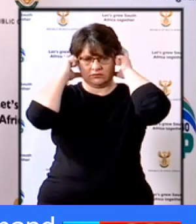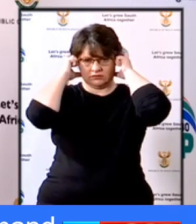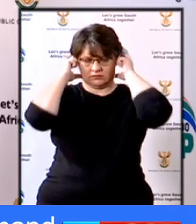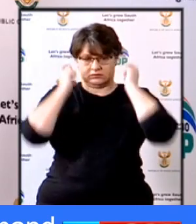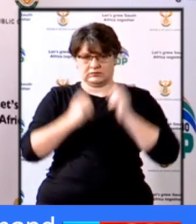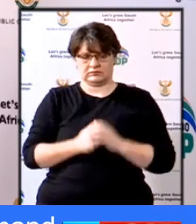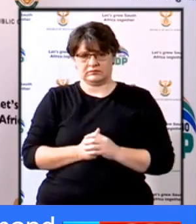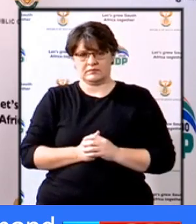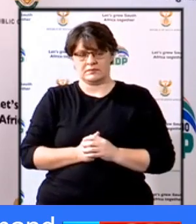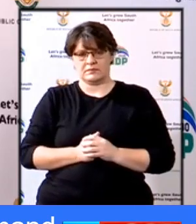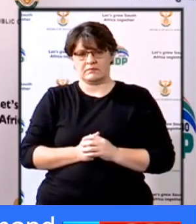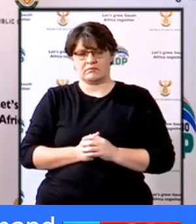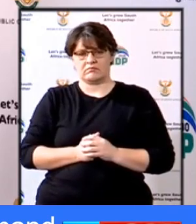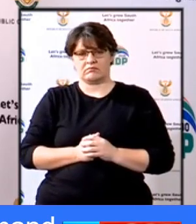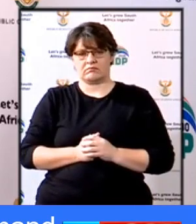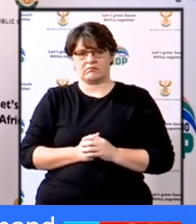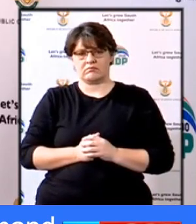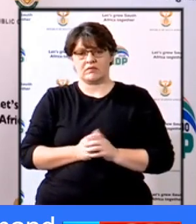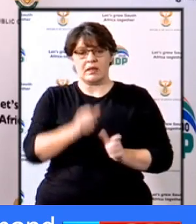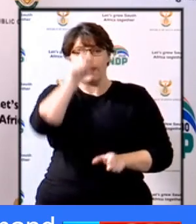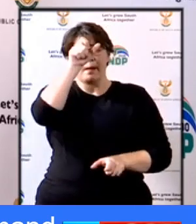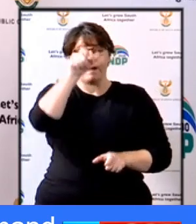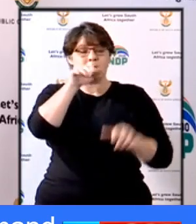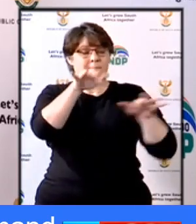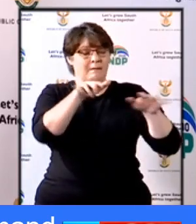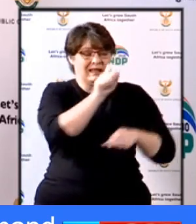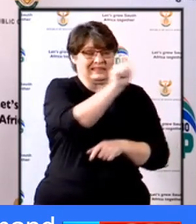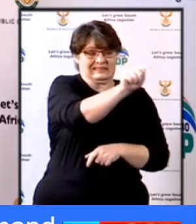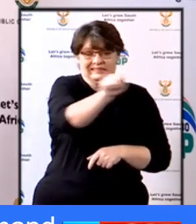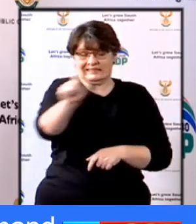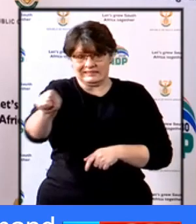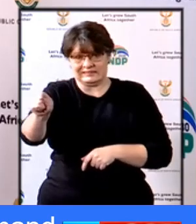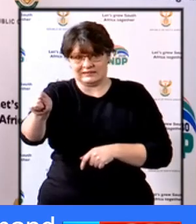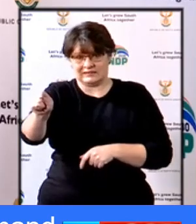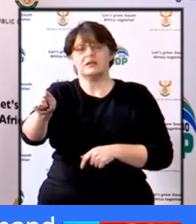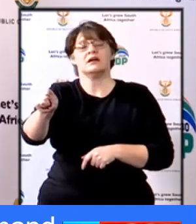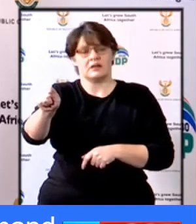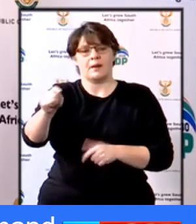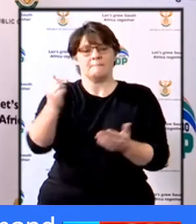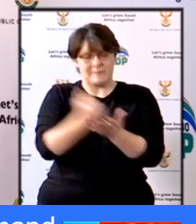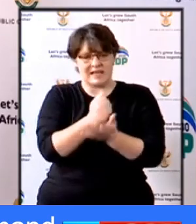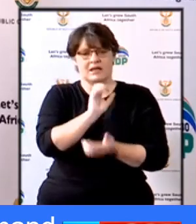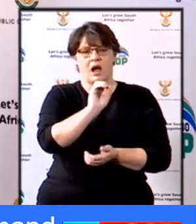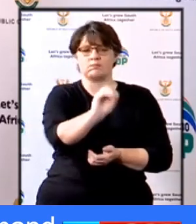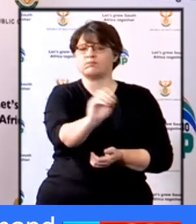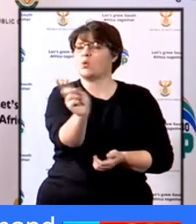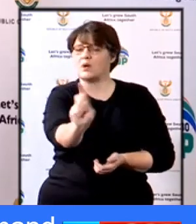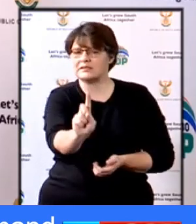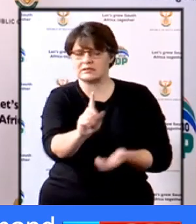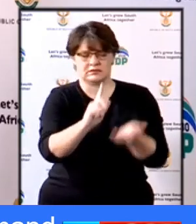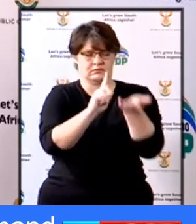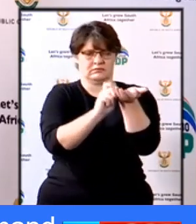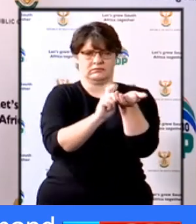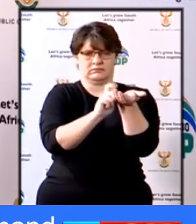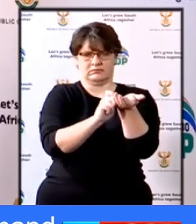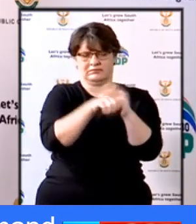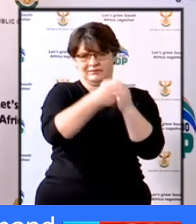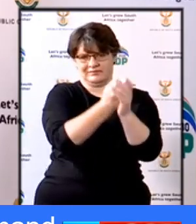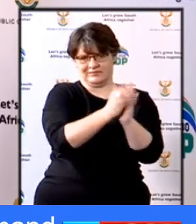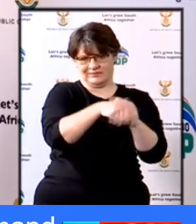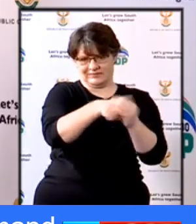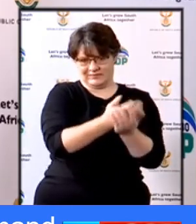also ensure that at all our public facilities, there are sanitizers and that all